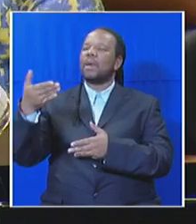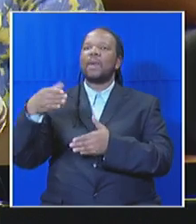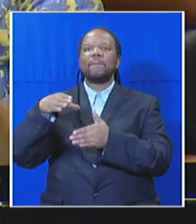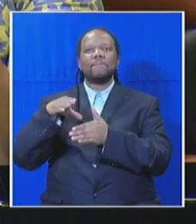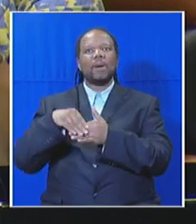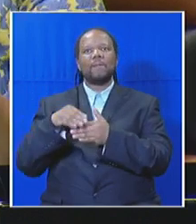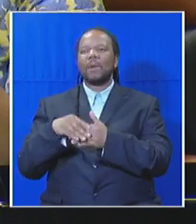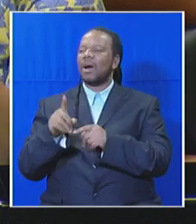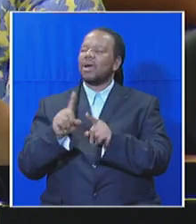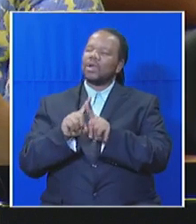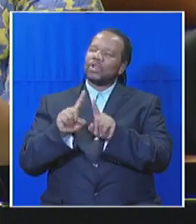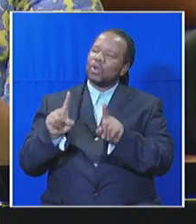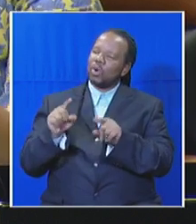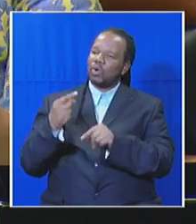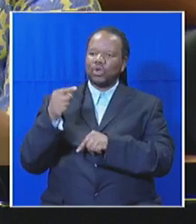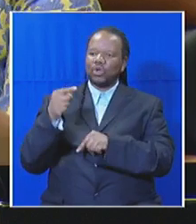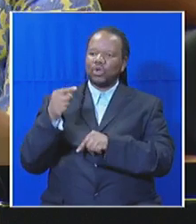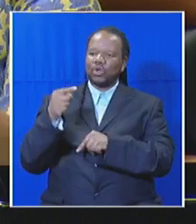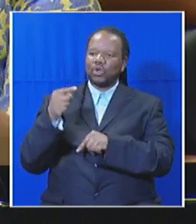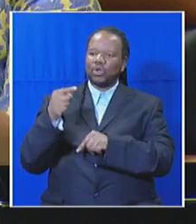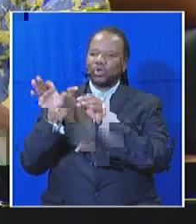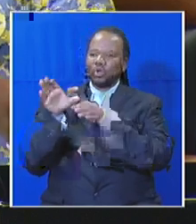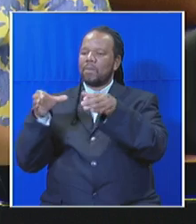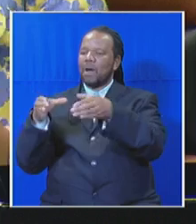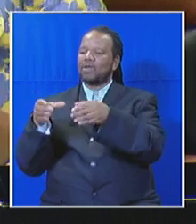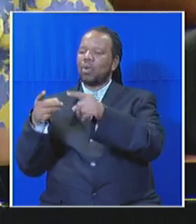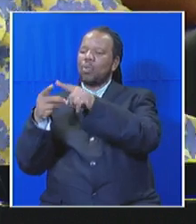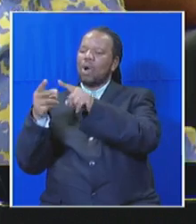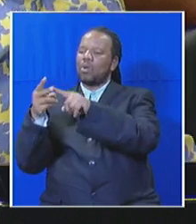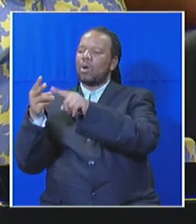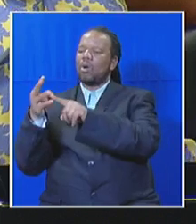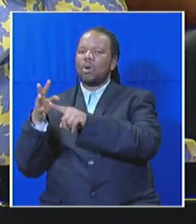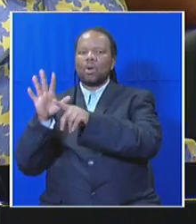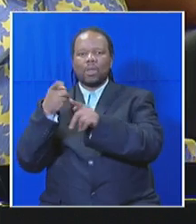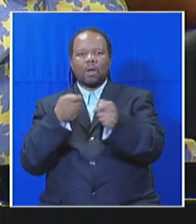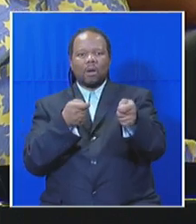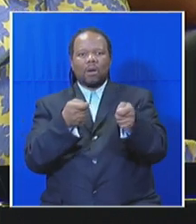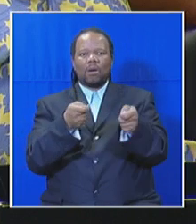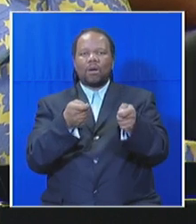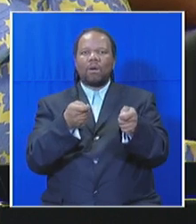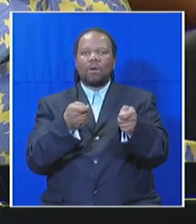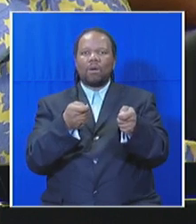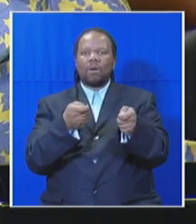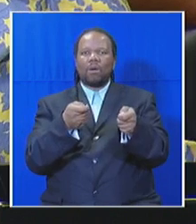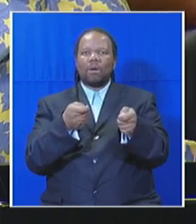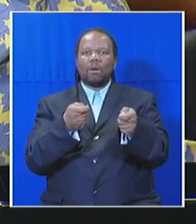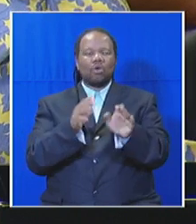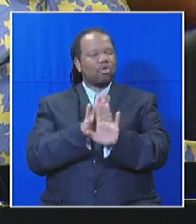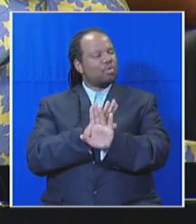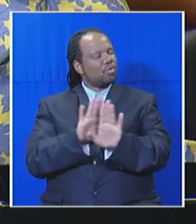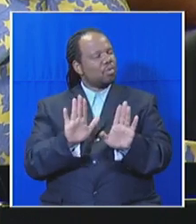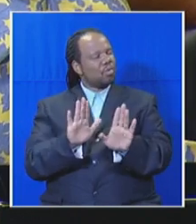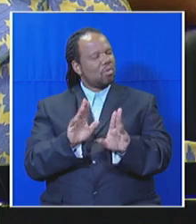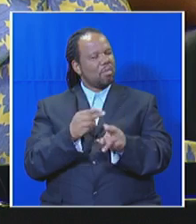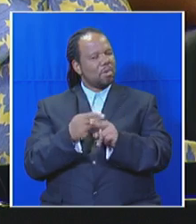We can't I have raise on the point members of from order. Can you one recognize party just holding the floor. Please recognize me because the No, president I'm not prepared does not respect